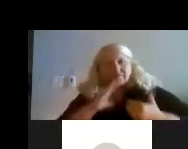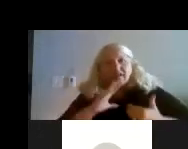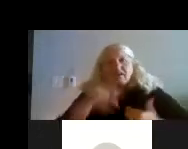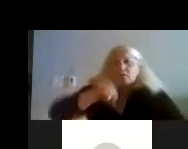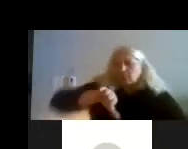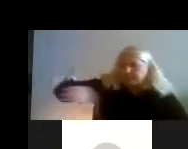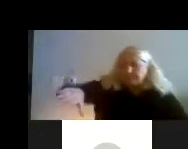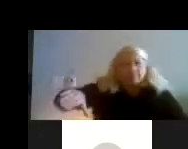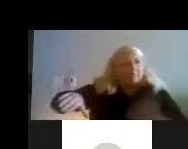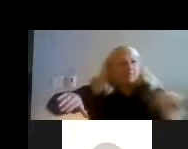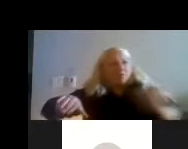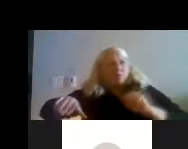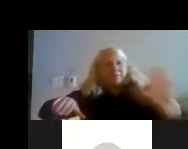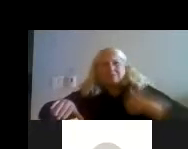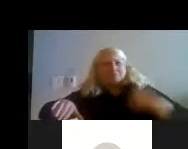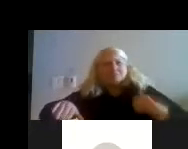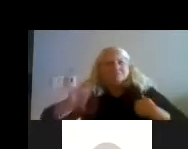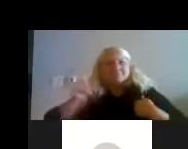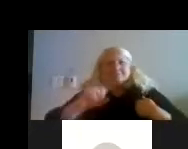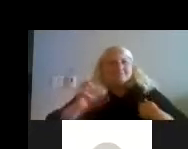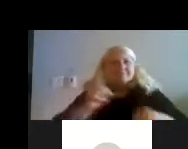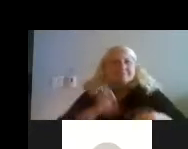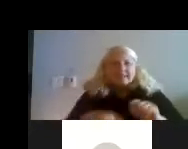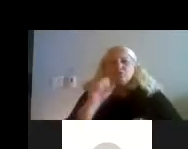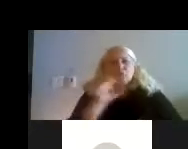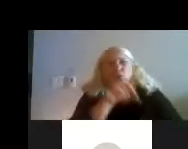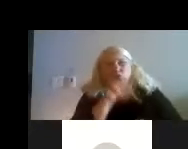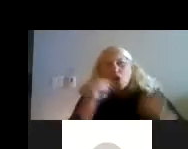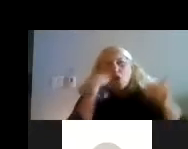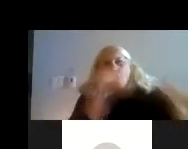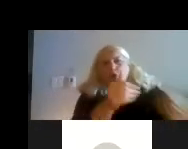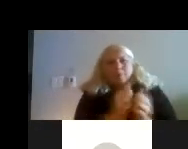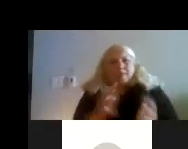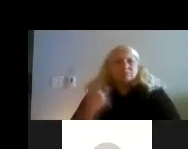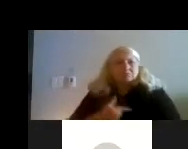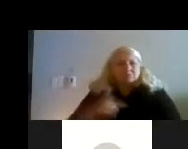I'm going to talk about some of the different aspects of decolonizing research.